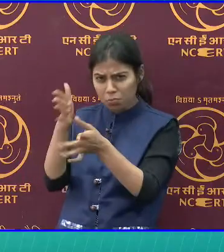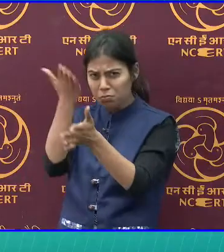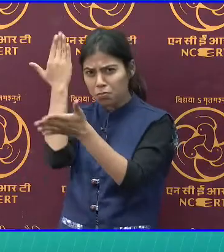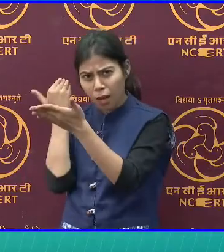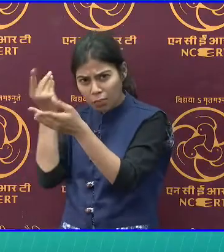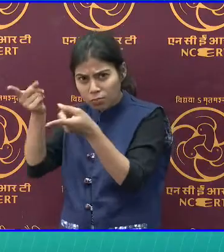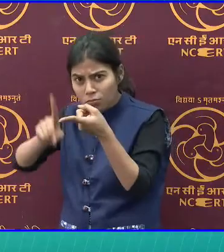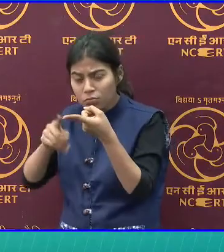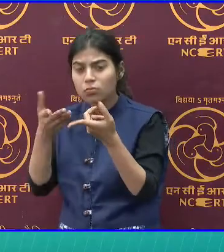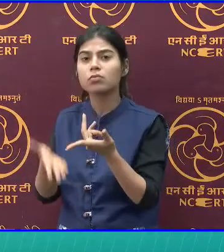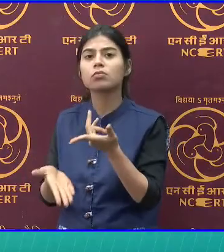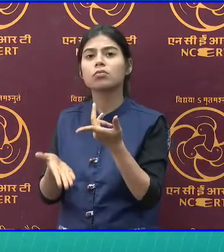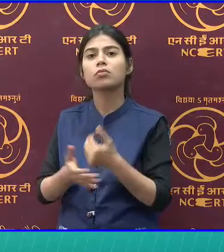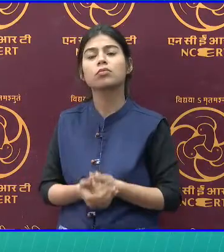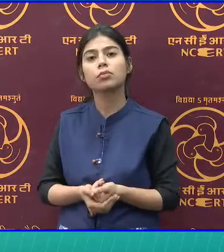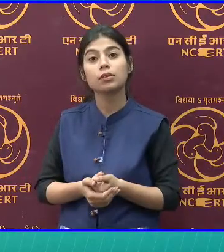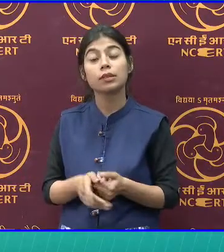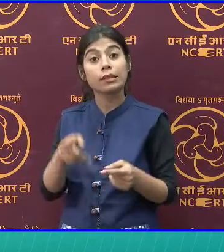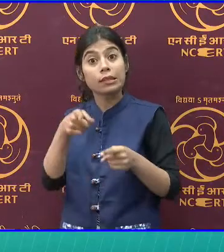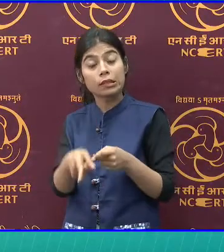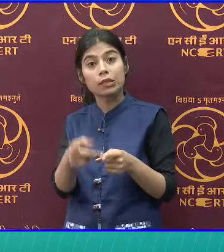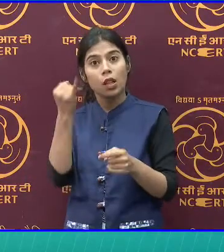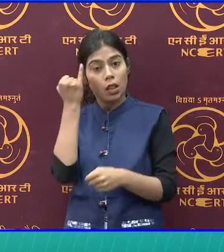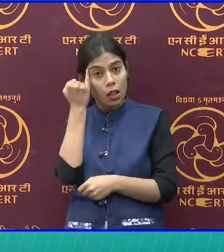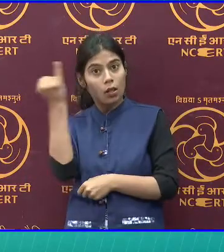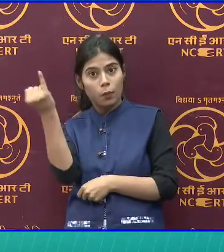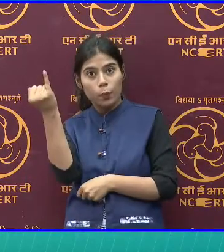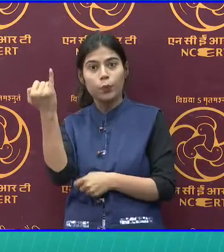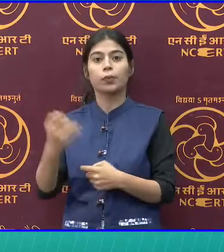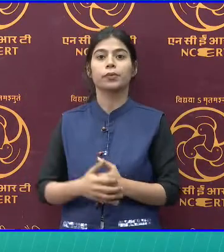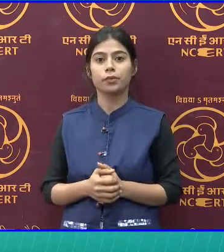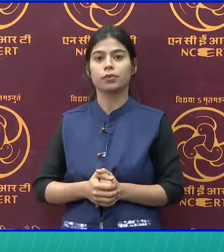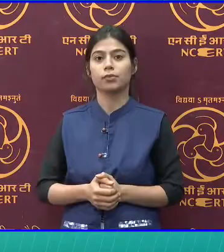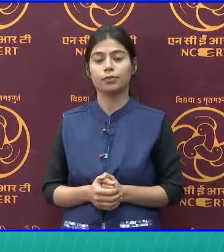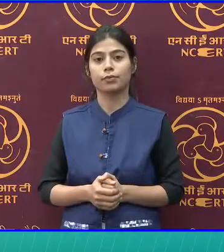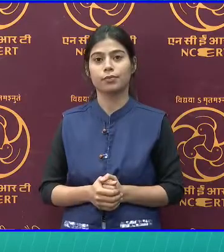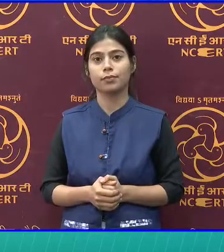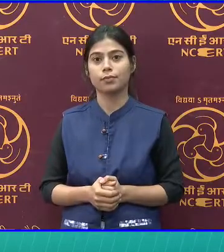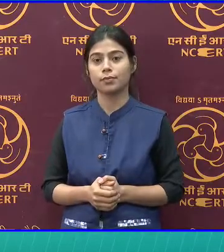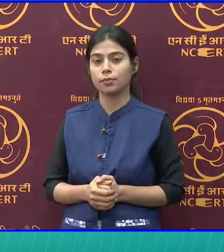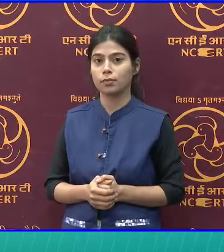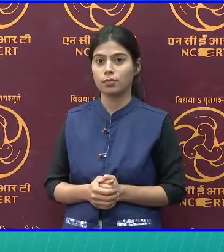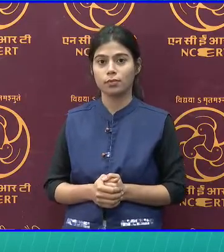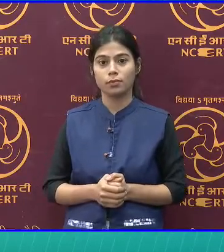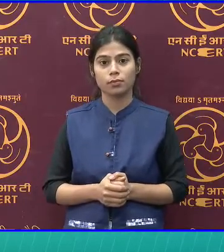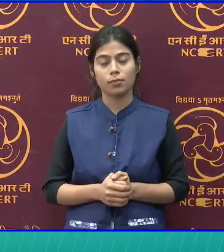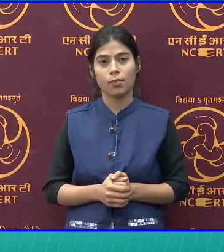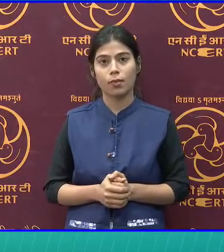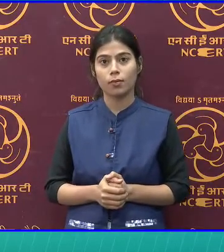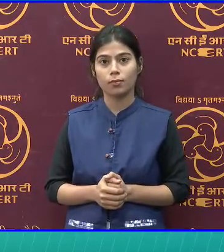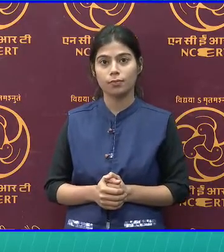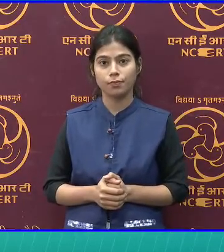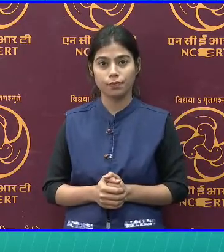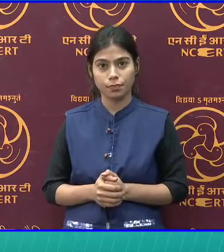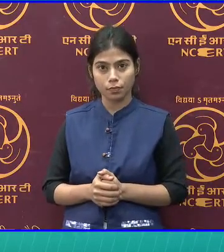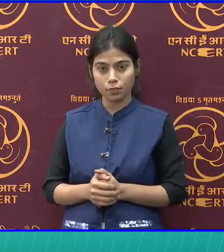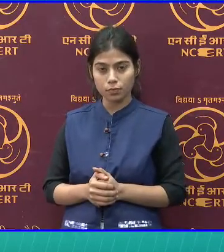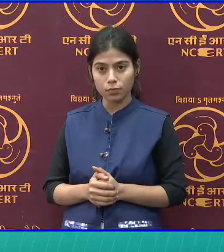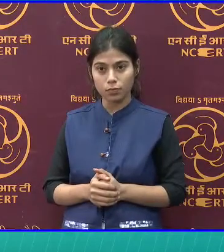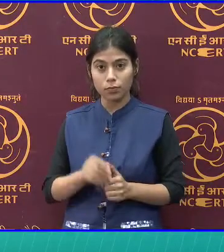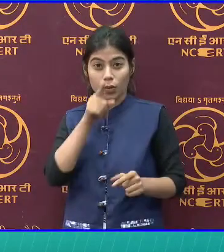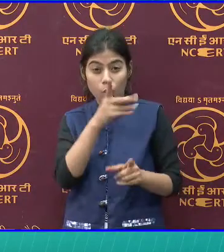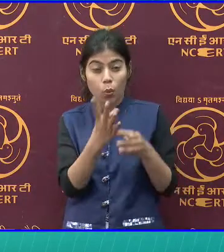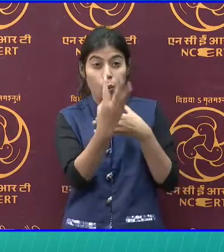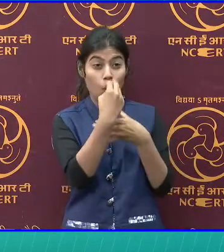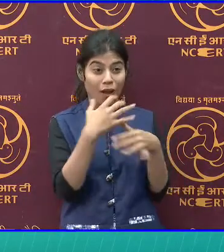us, it's what. So these are very thought-provoking quotes which give us an insight